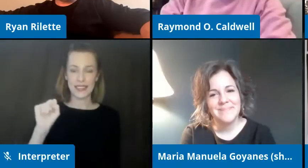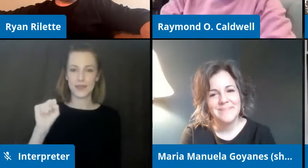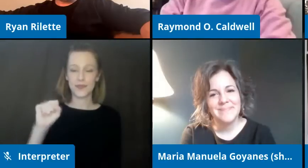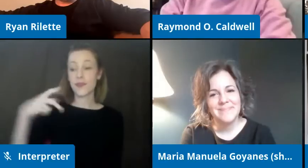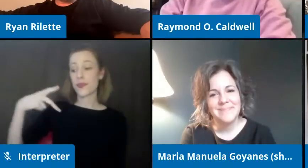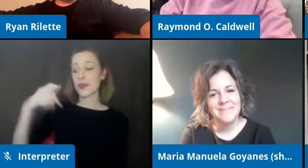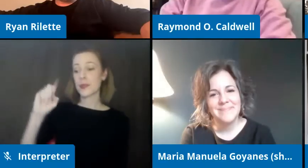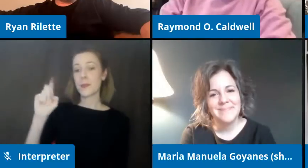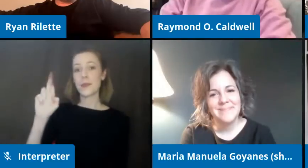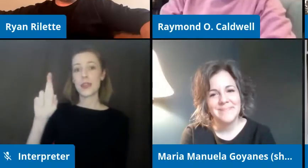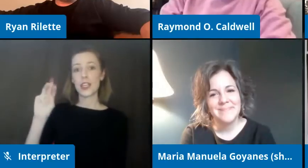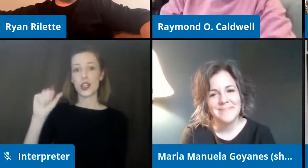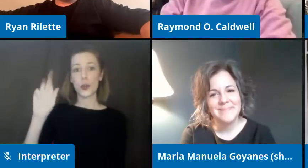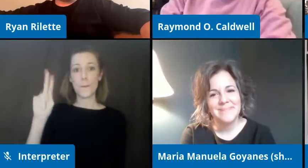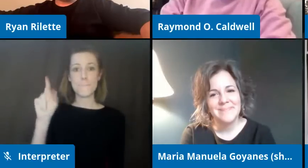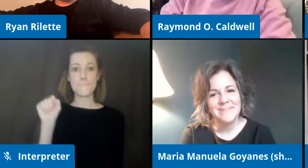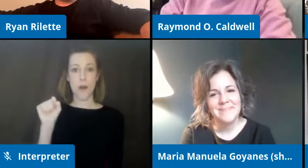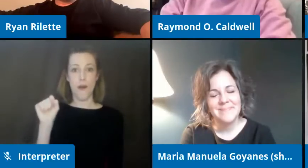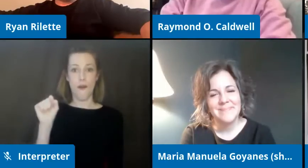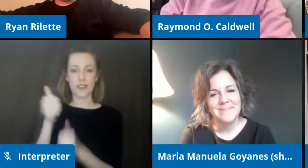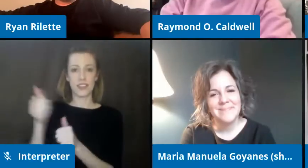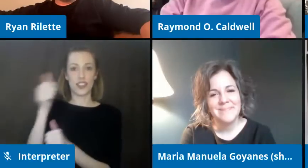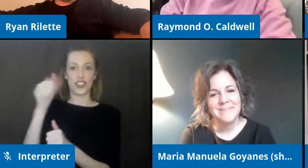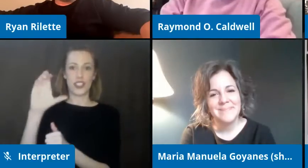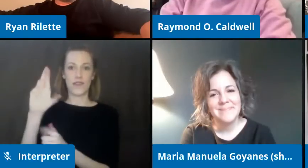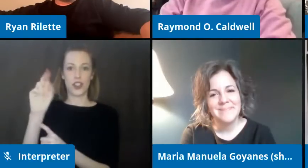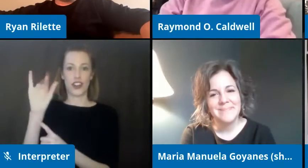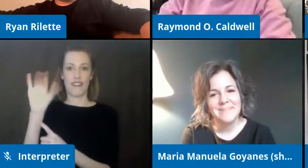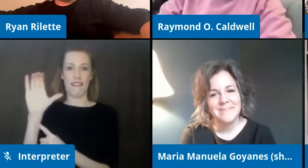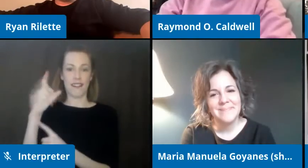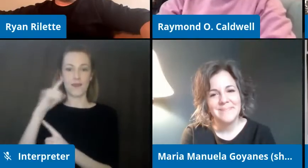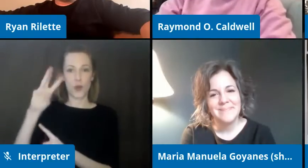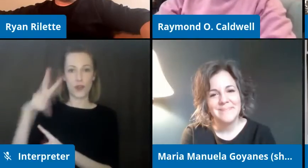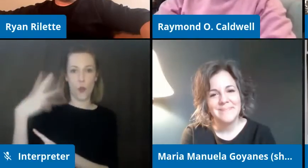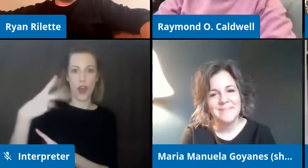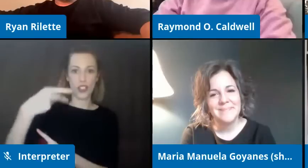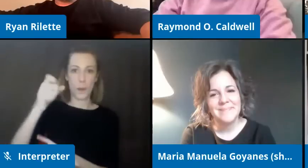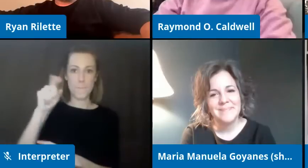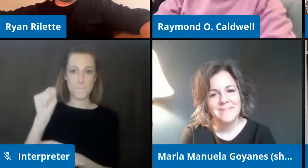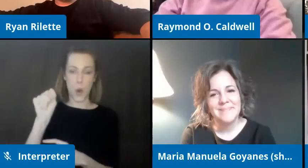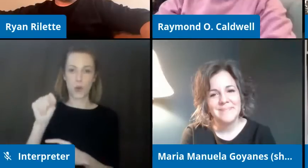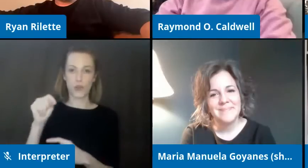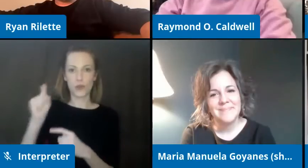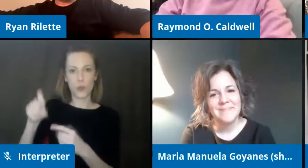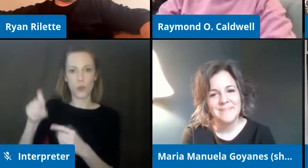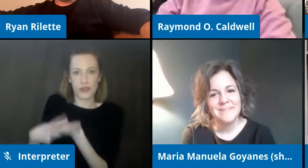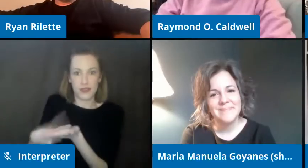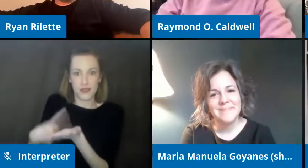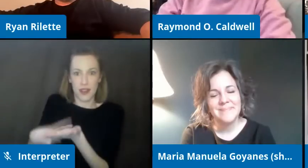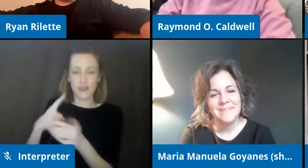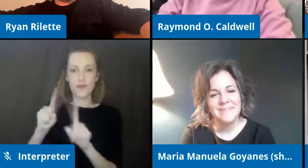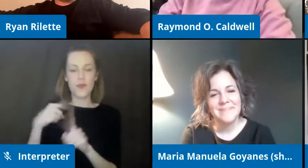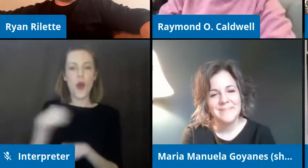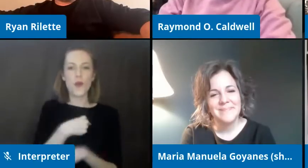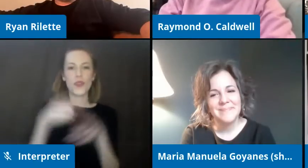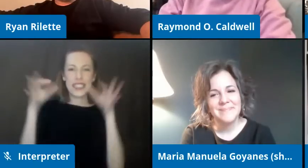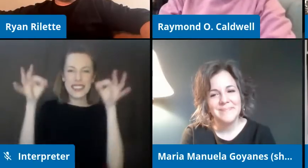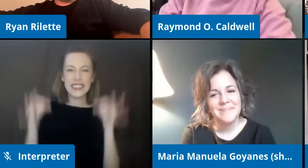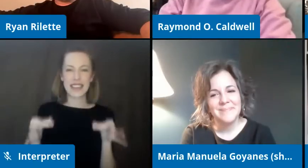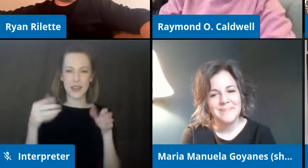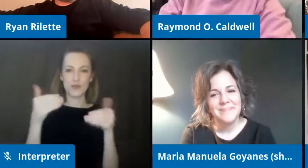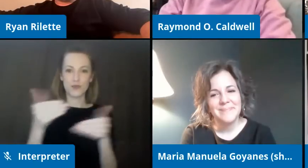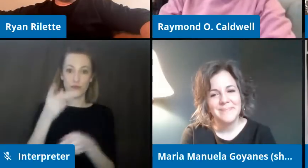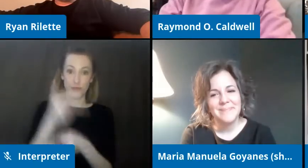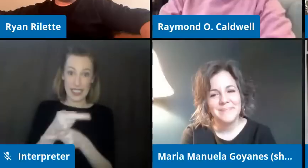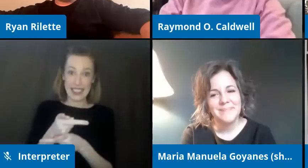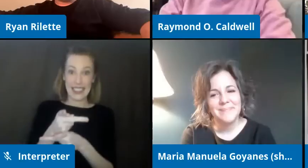about American family drama on stage. But when the crisis hit, and The Humans opening was postponed to the fall, we decided to keep the panel, but bring